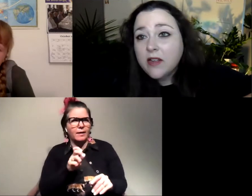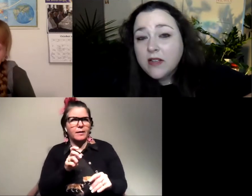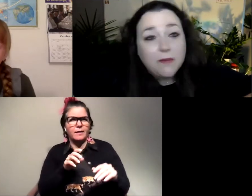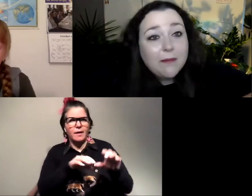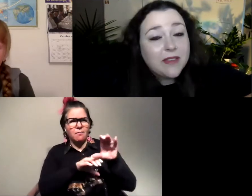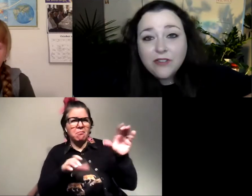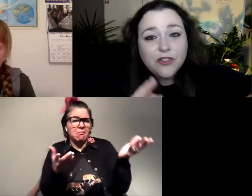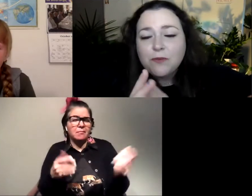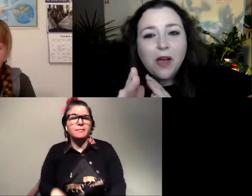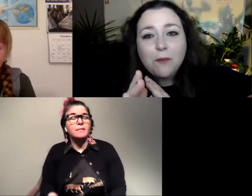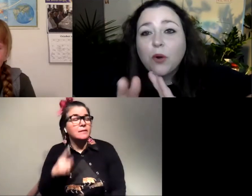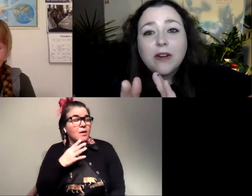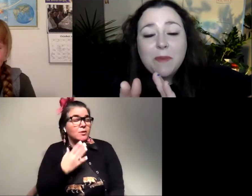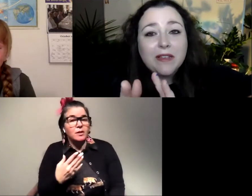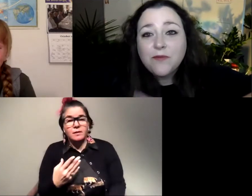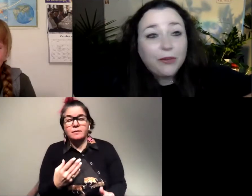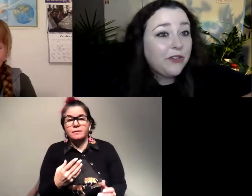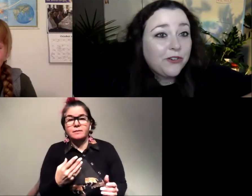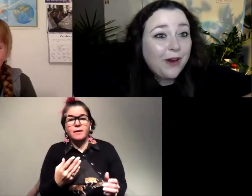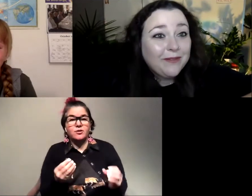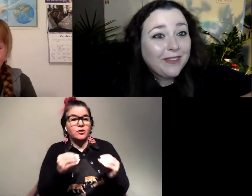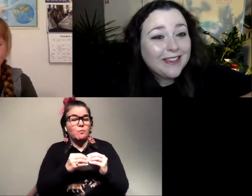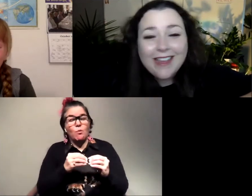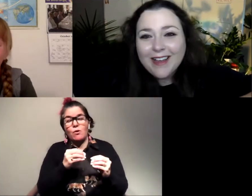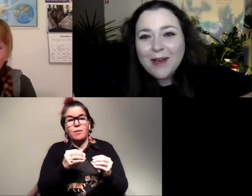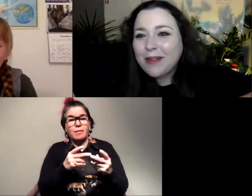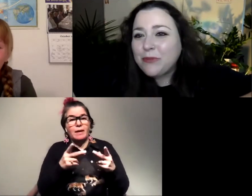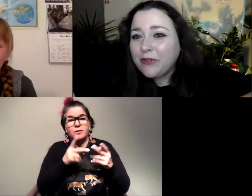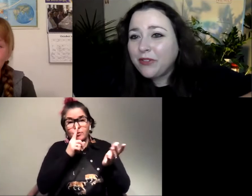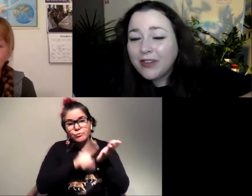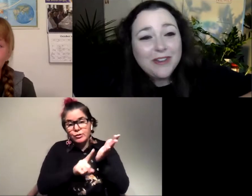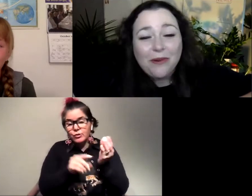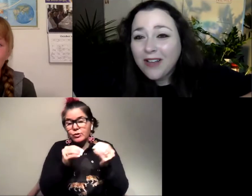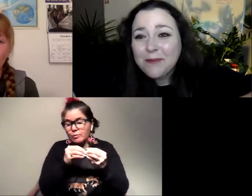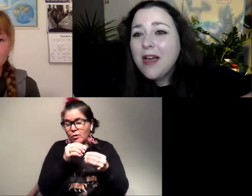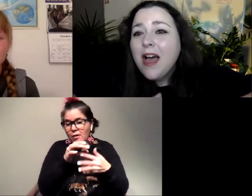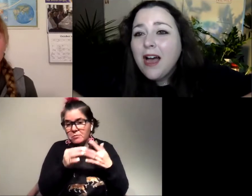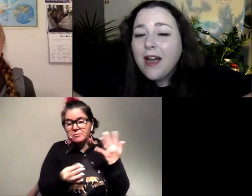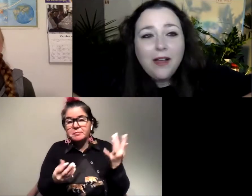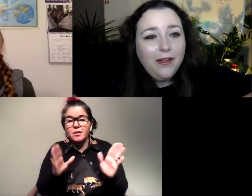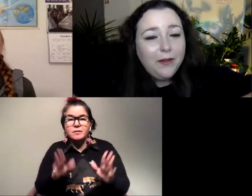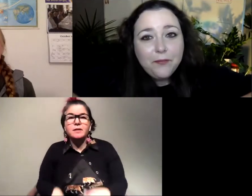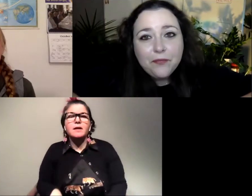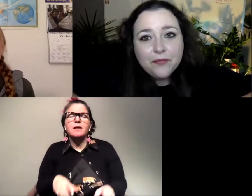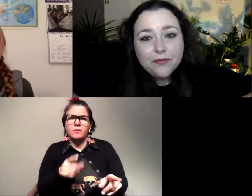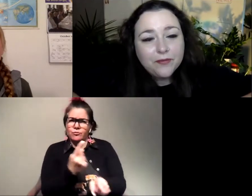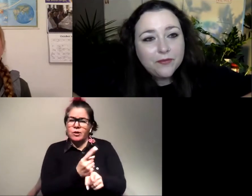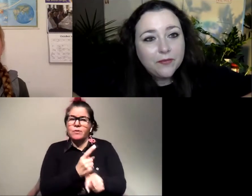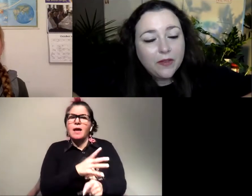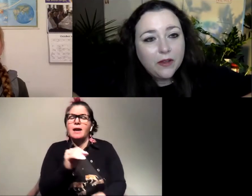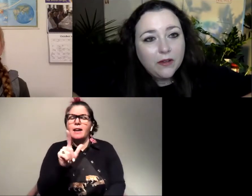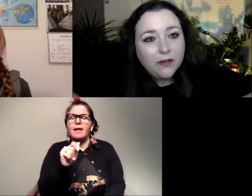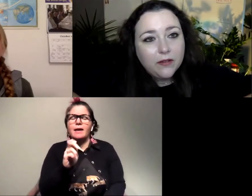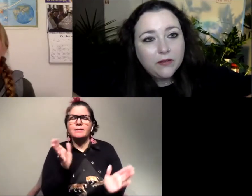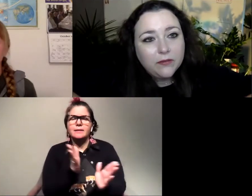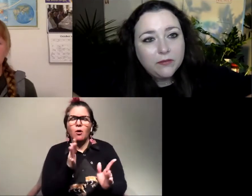good. Sometimes that's just more space for research, right? There's yeah, for sure. Awesome. Also, I think because lakes are a smaller